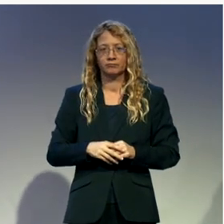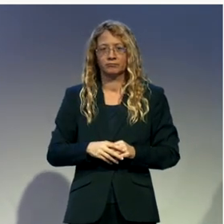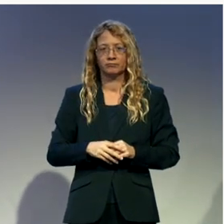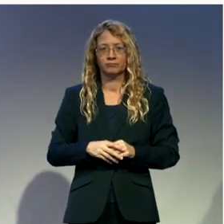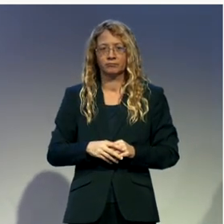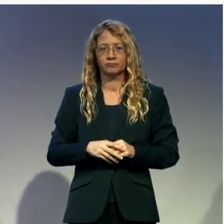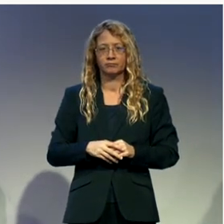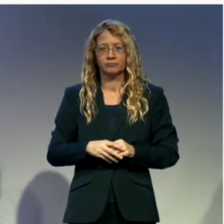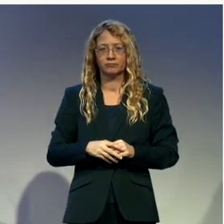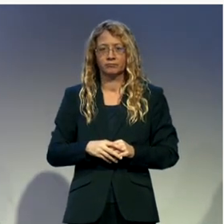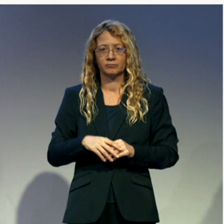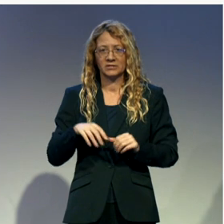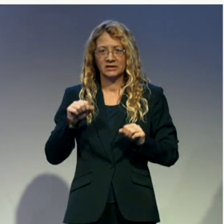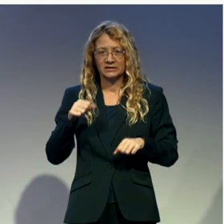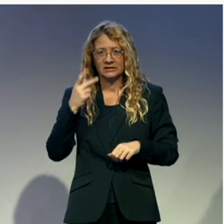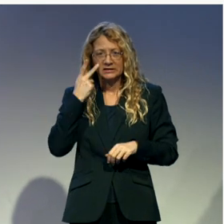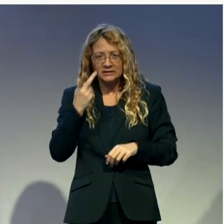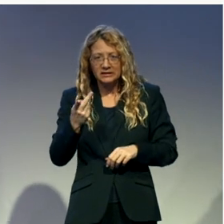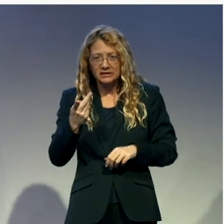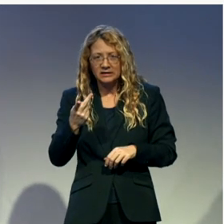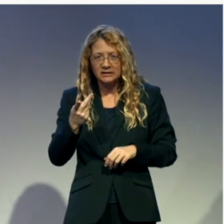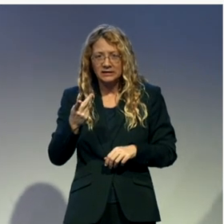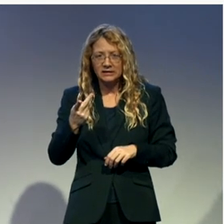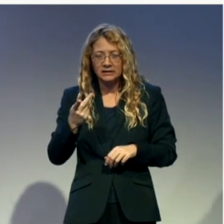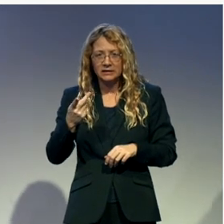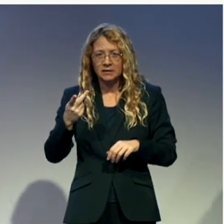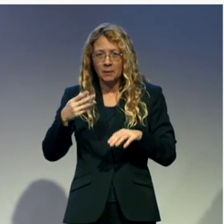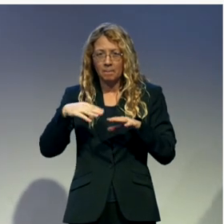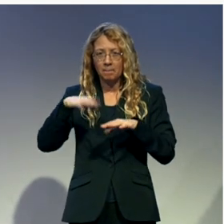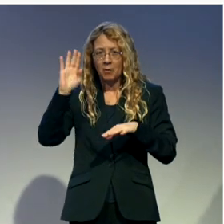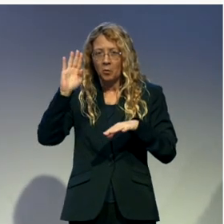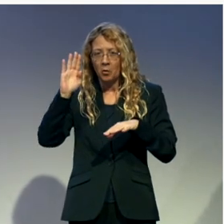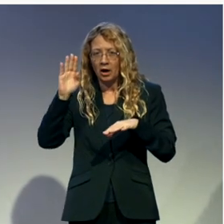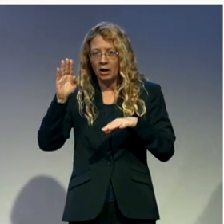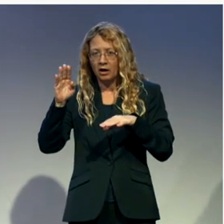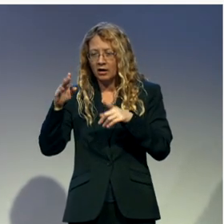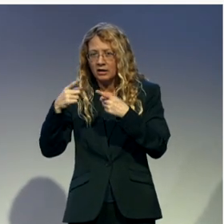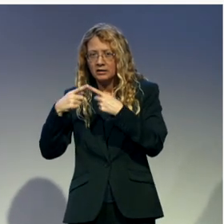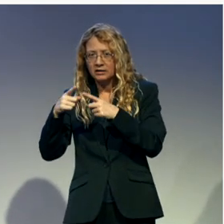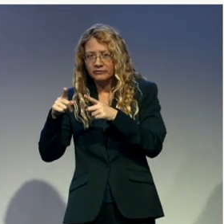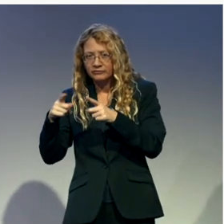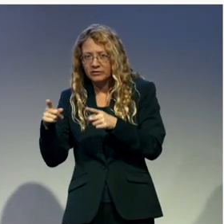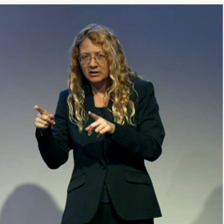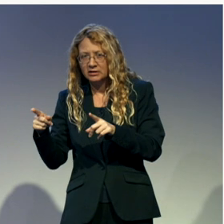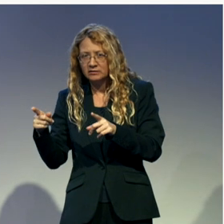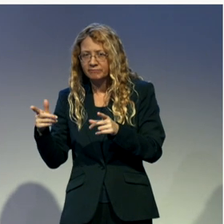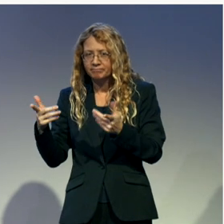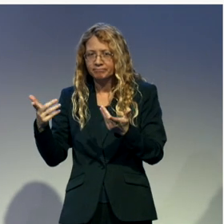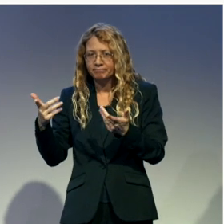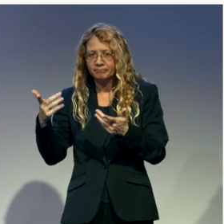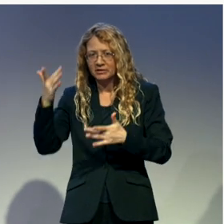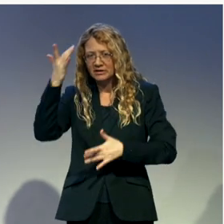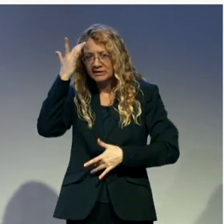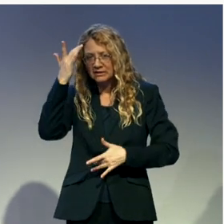diagnoses, and then you find that the root of that is the sexual trauma, after they go through